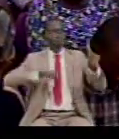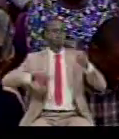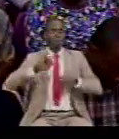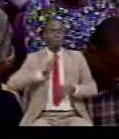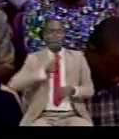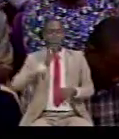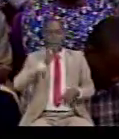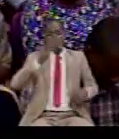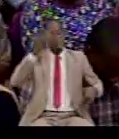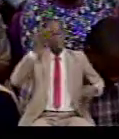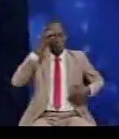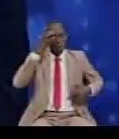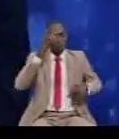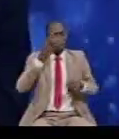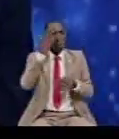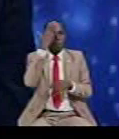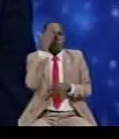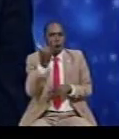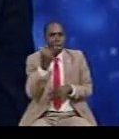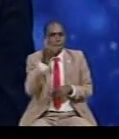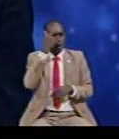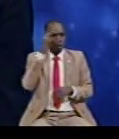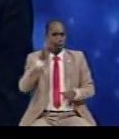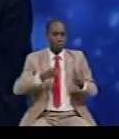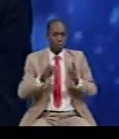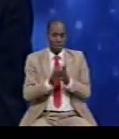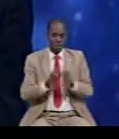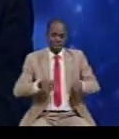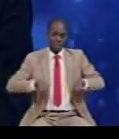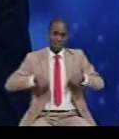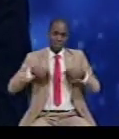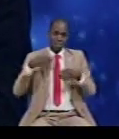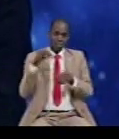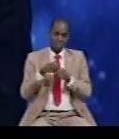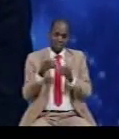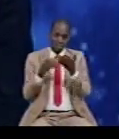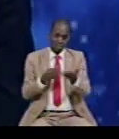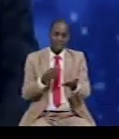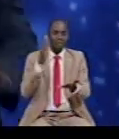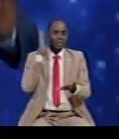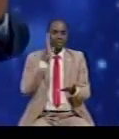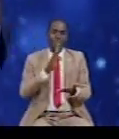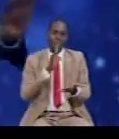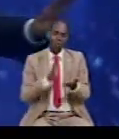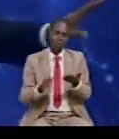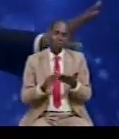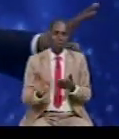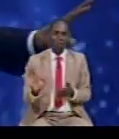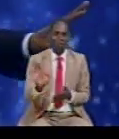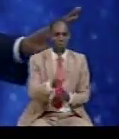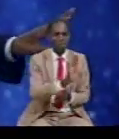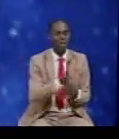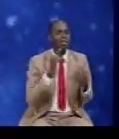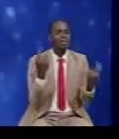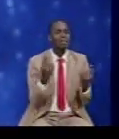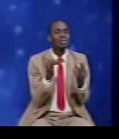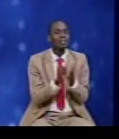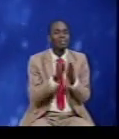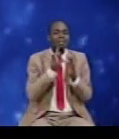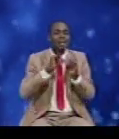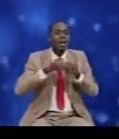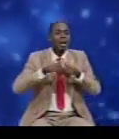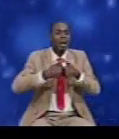that dwell therein shall be forgiven their iniquity. That's how trouble